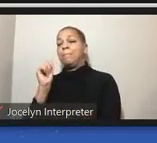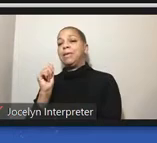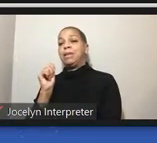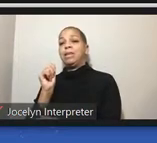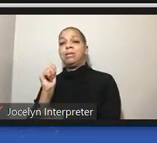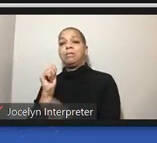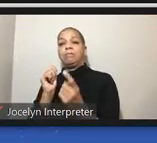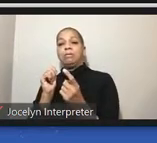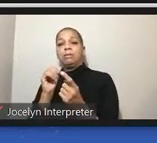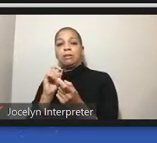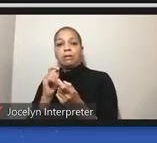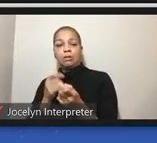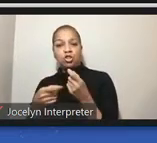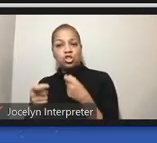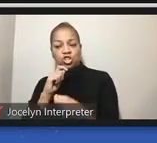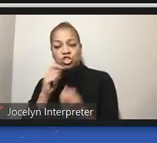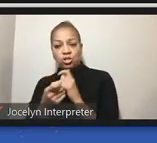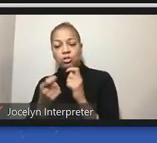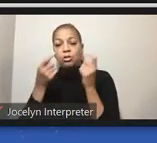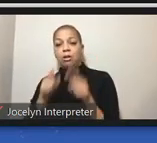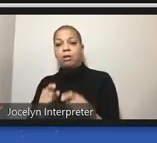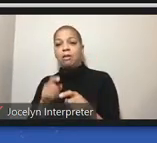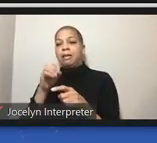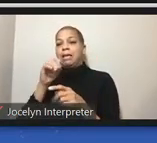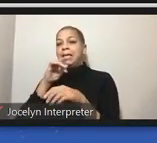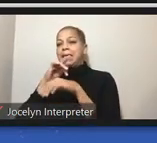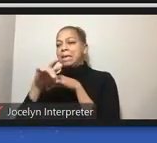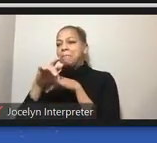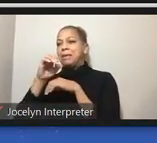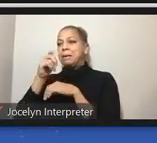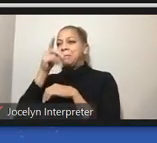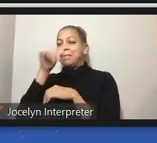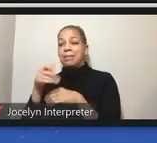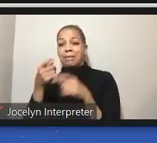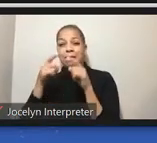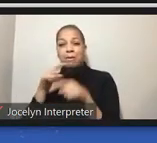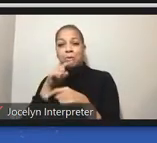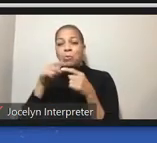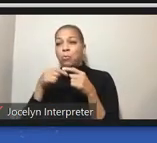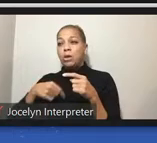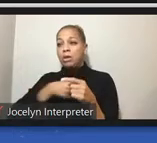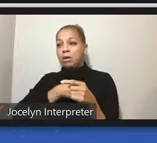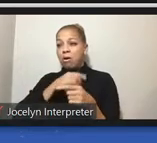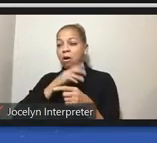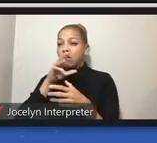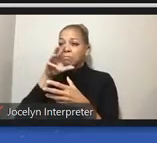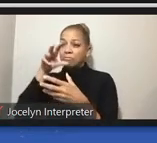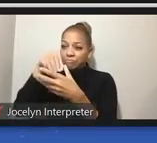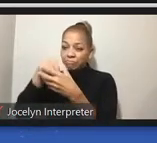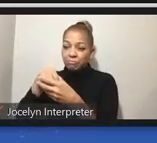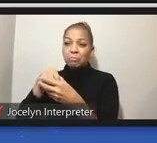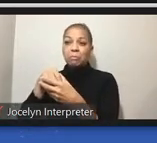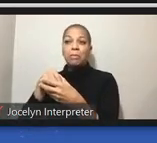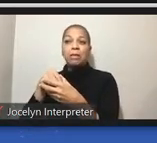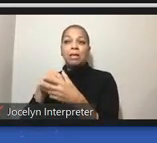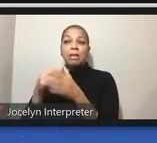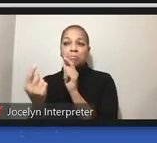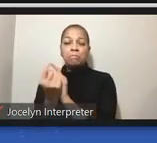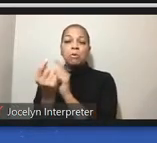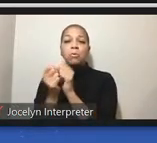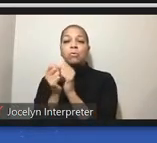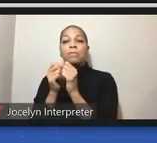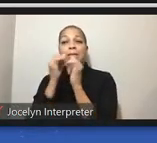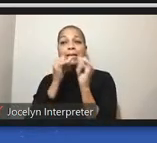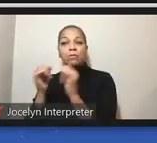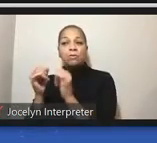intersect. Empty empathy occurs when we're invited to empathize with individuals who experience trauma without